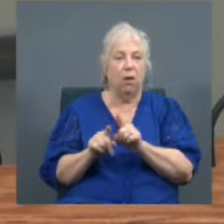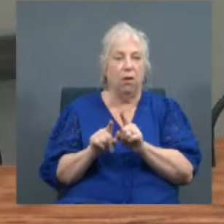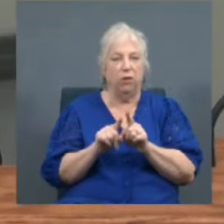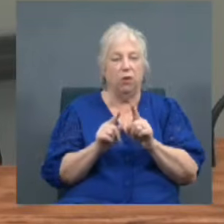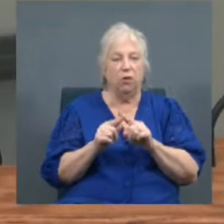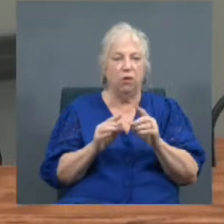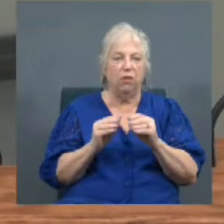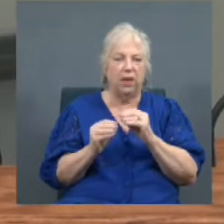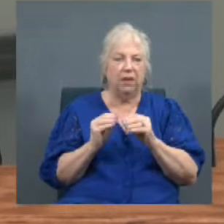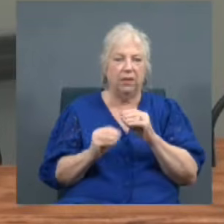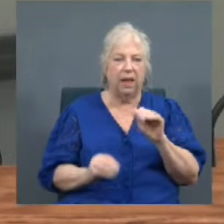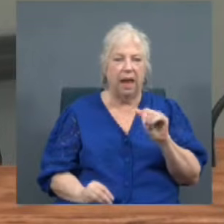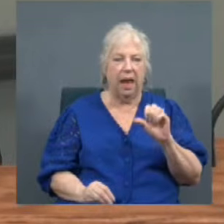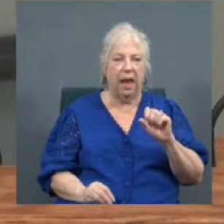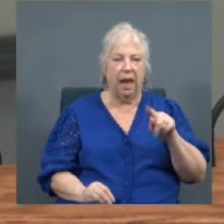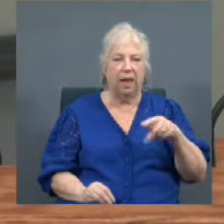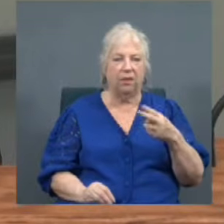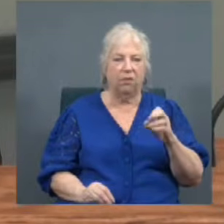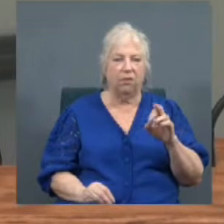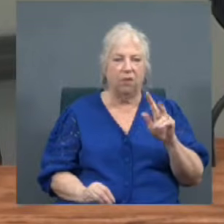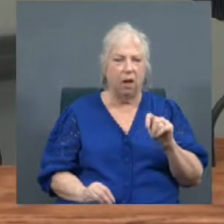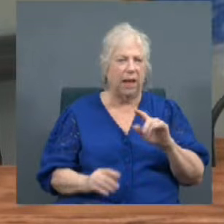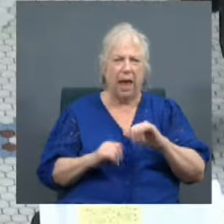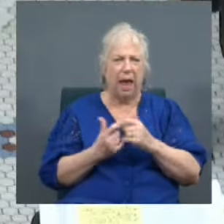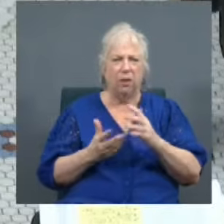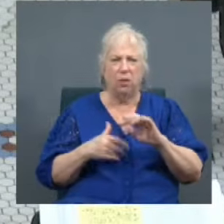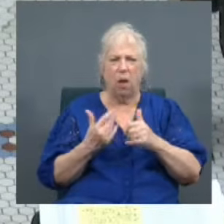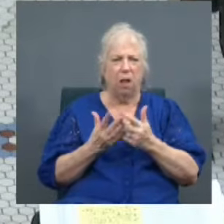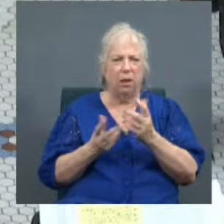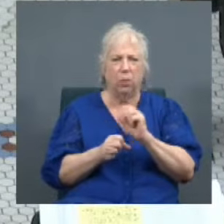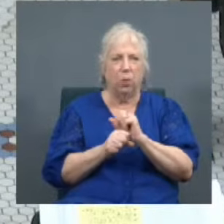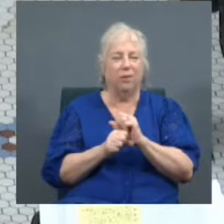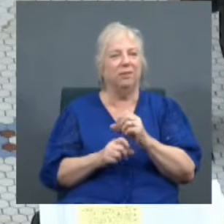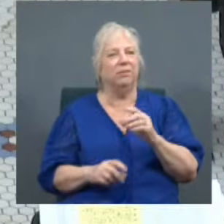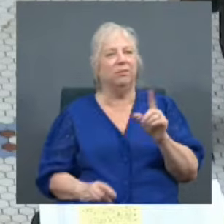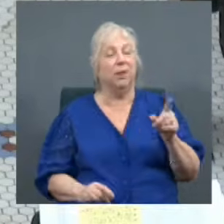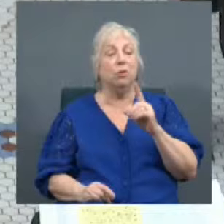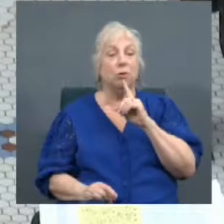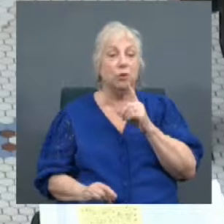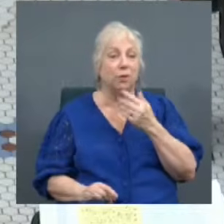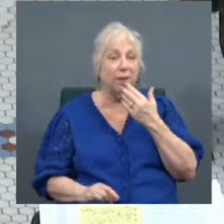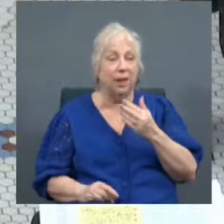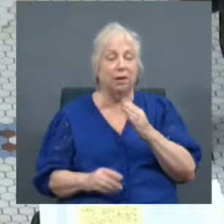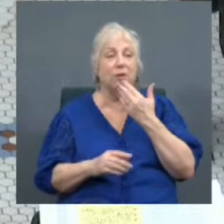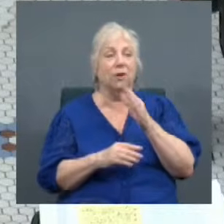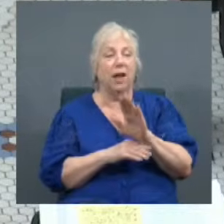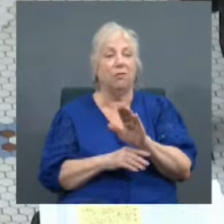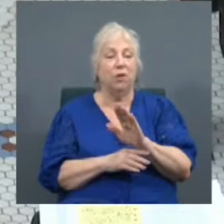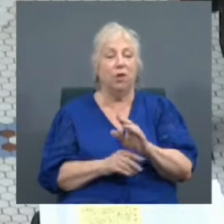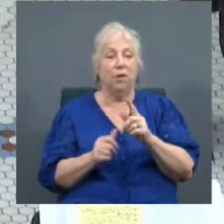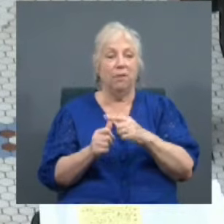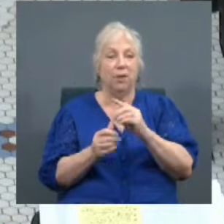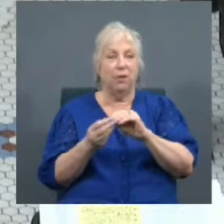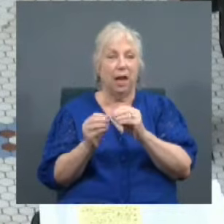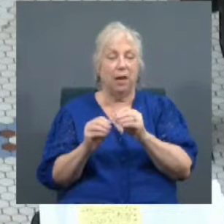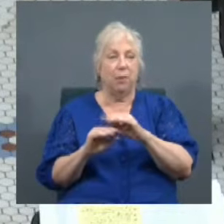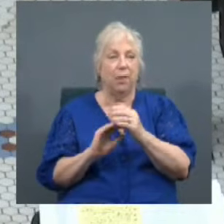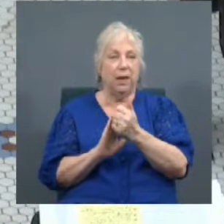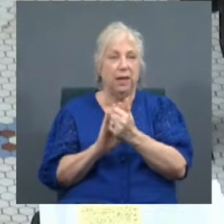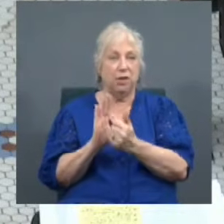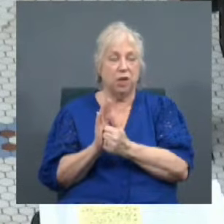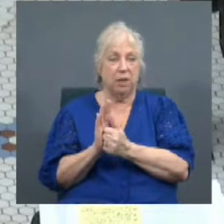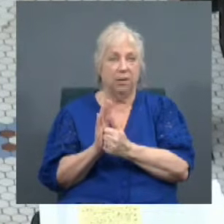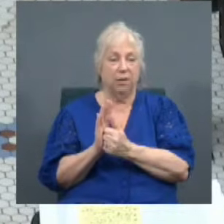and that kind of, how does all this work? Sure. Good afternoon. So the first item on the agenda, which